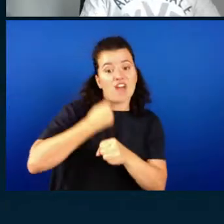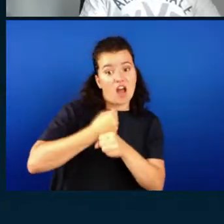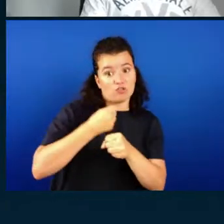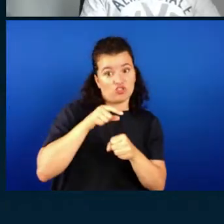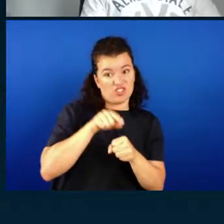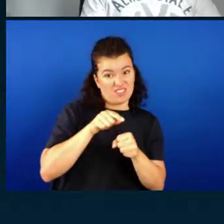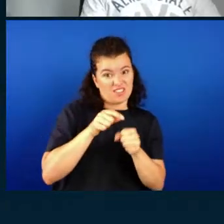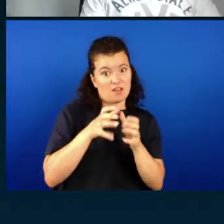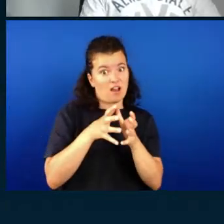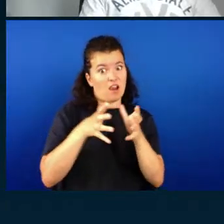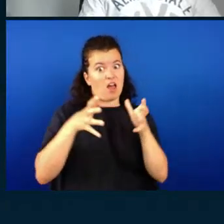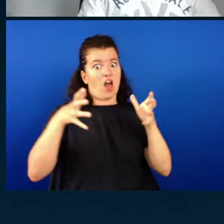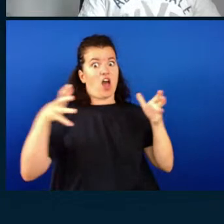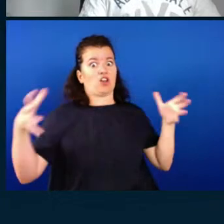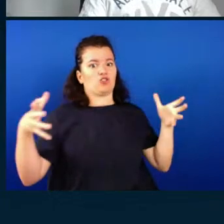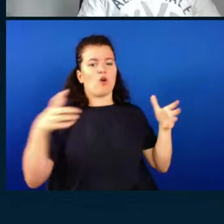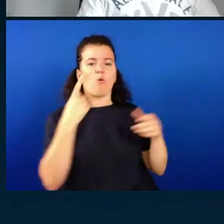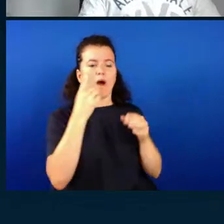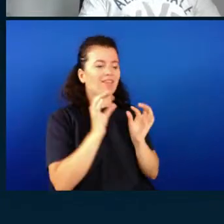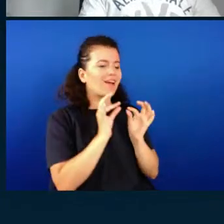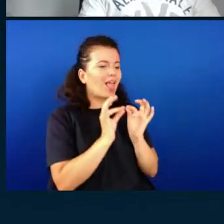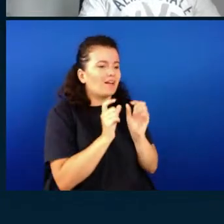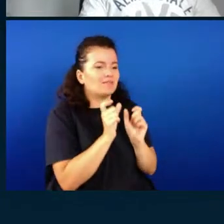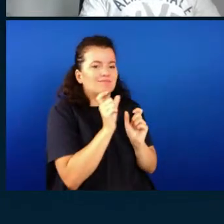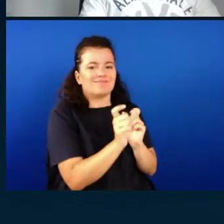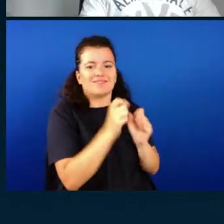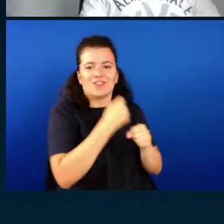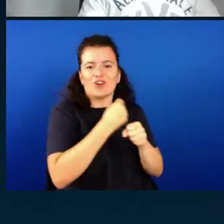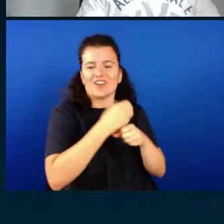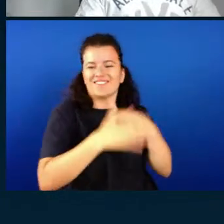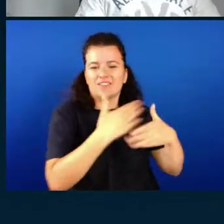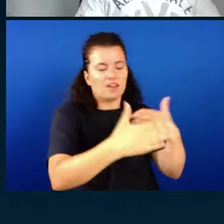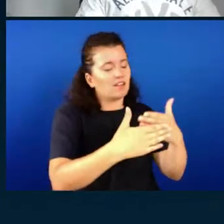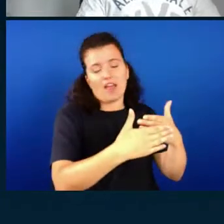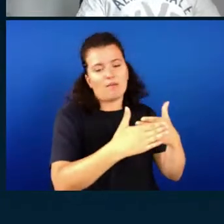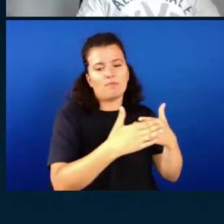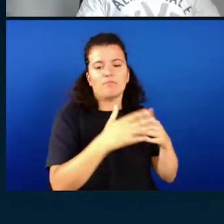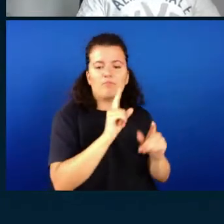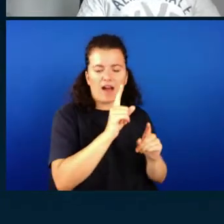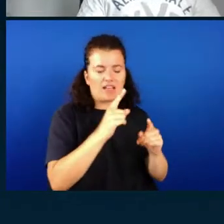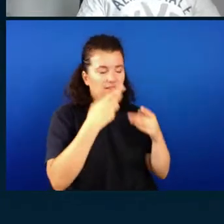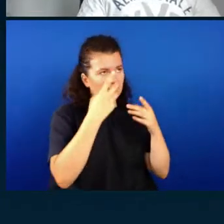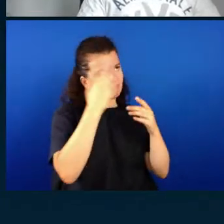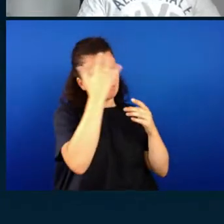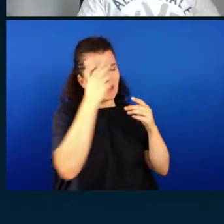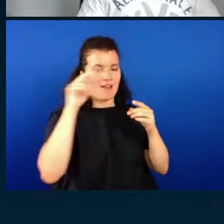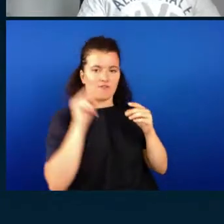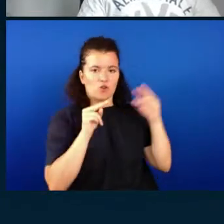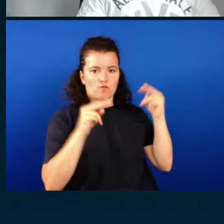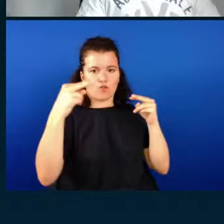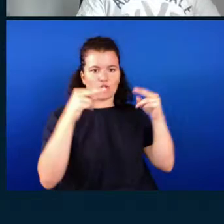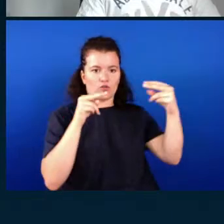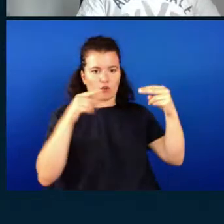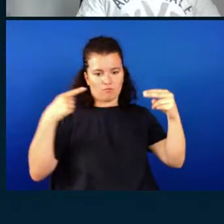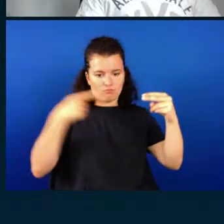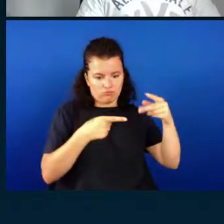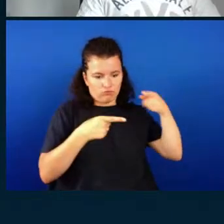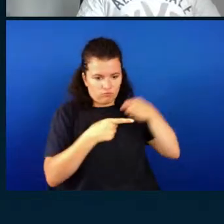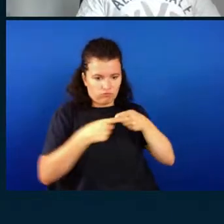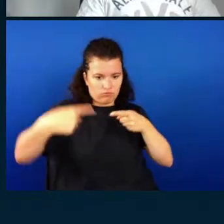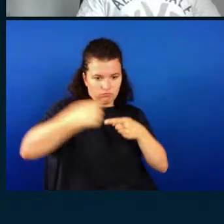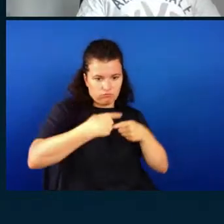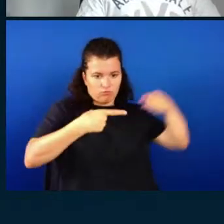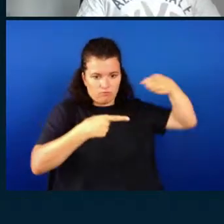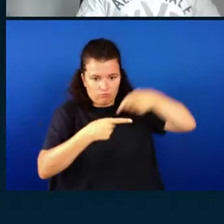one simple theme would not work. As I already said, it's a cross-functional team. There are multiple teams who are working on it, and they